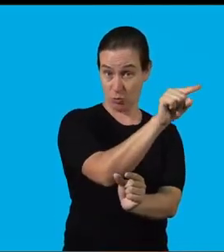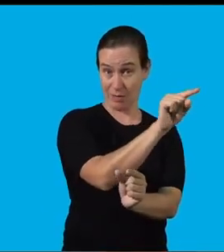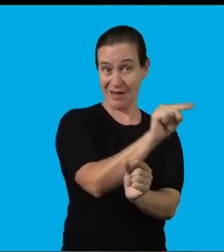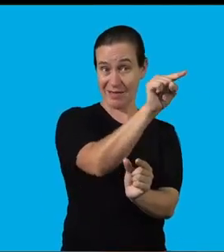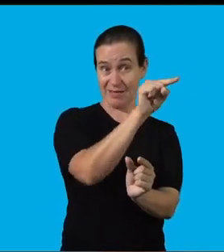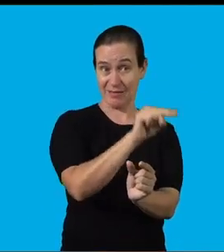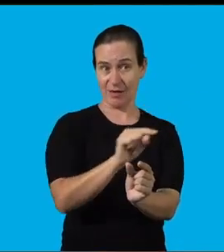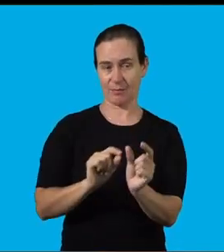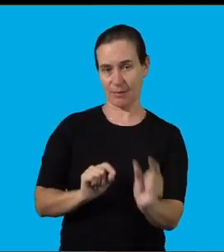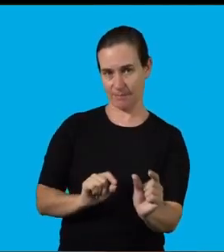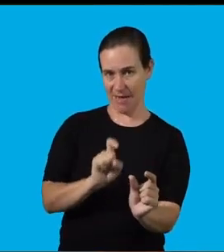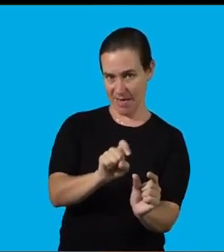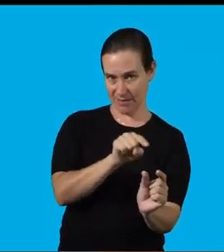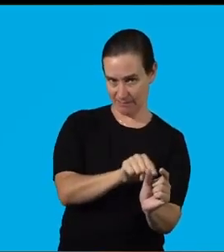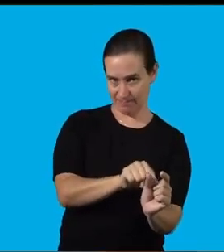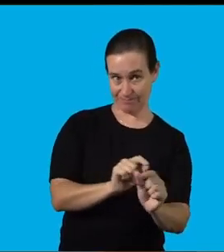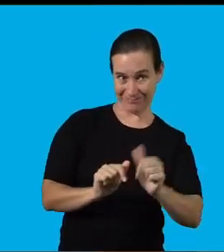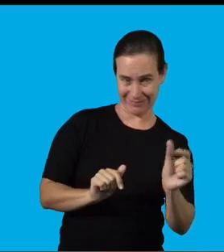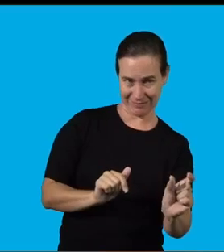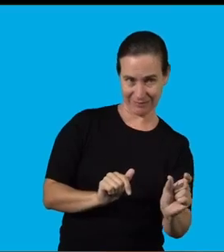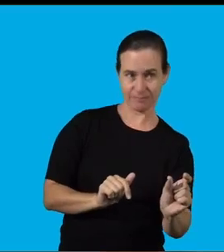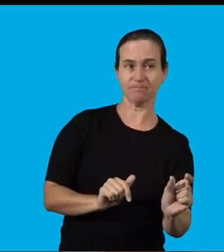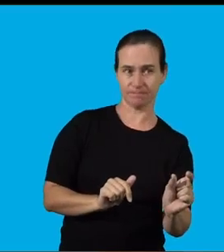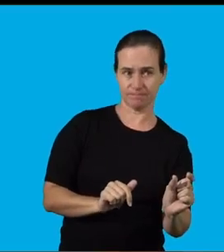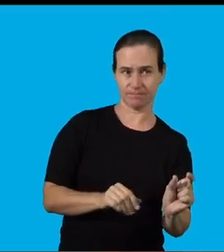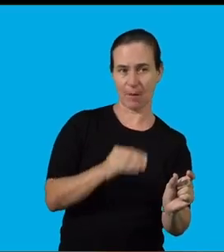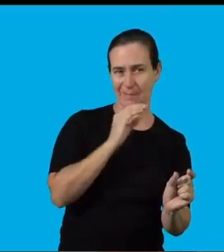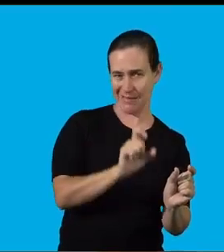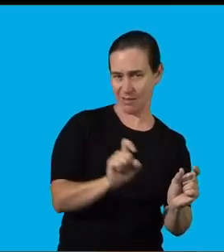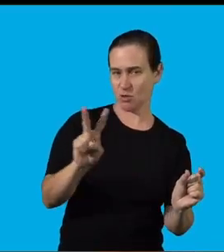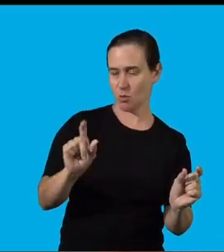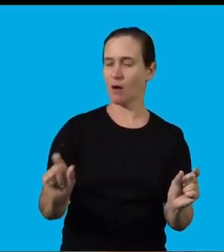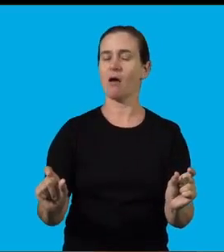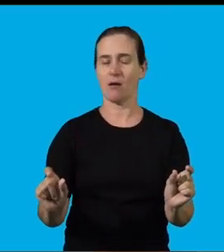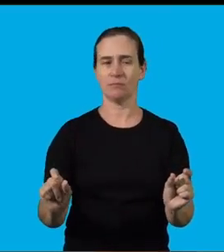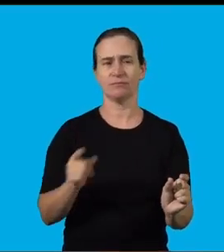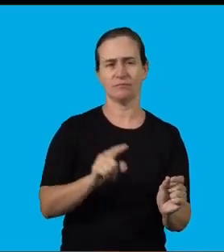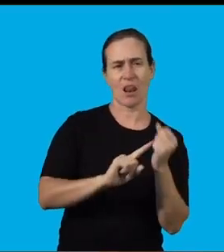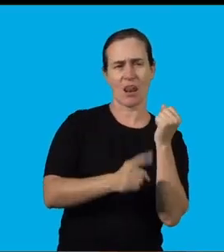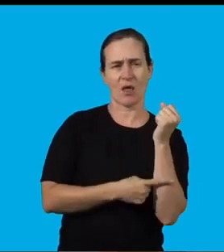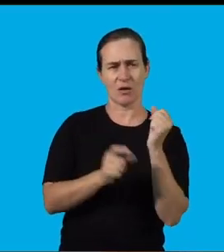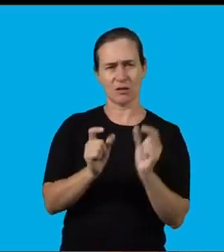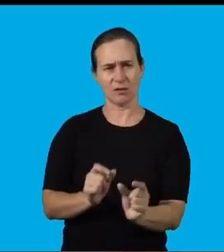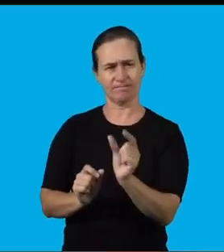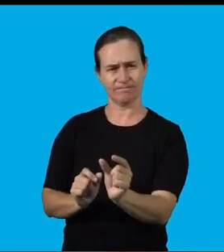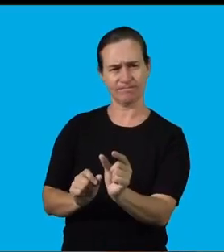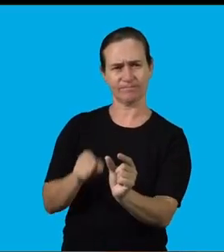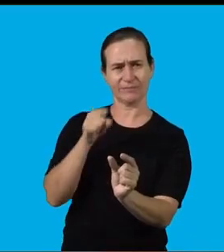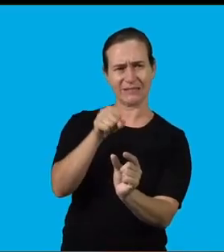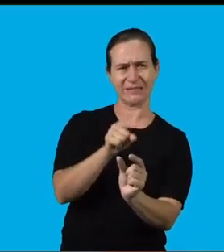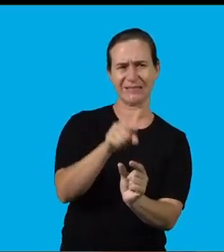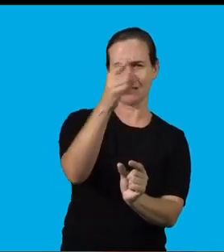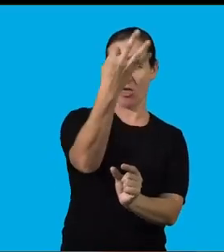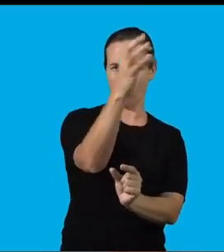cubed, we divide by the first term in the first bracket. X cubed divided by x is x squared. To get the last term, we take the constant and